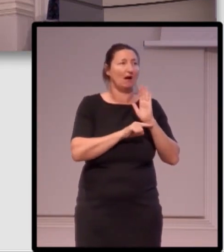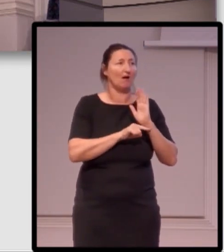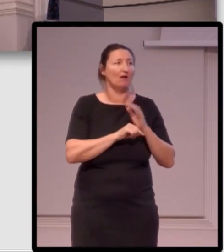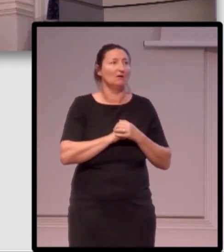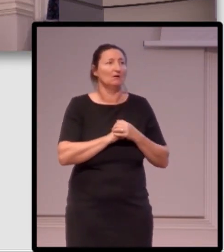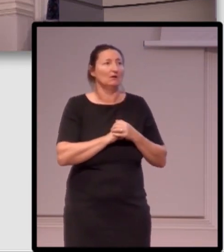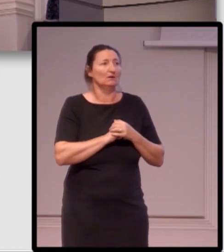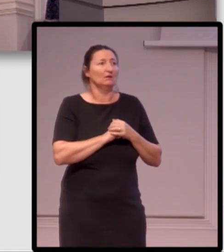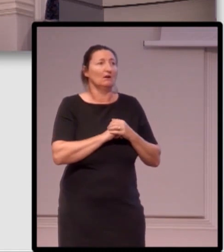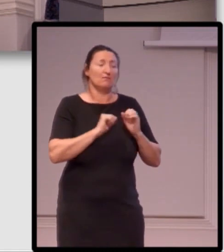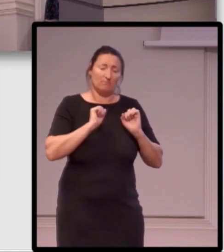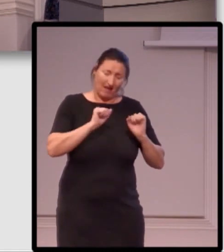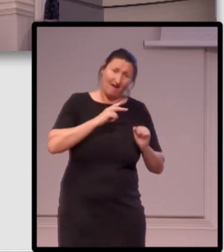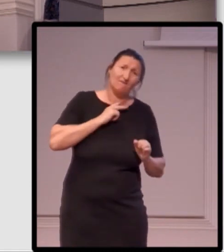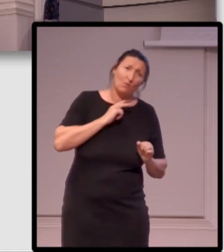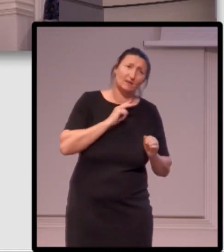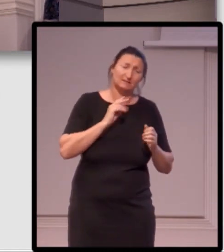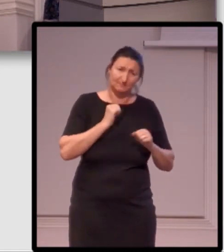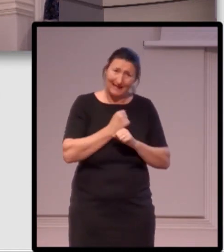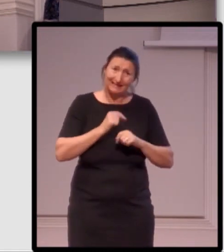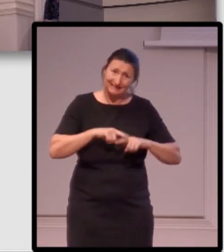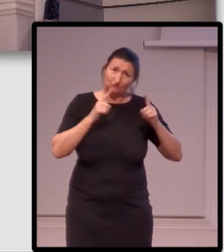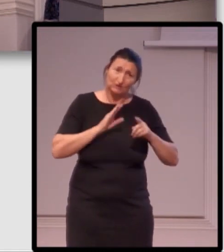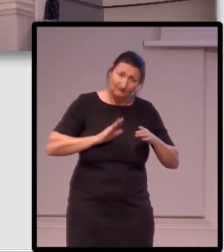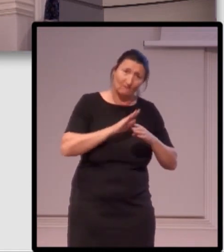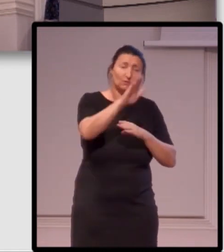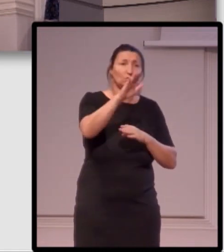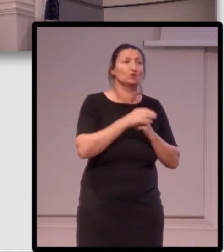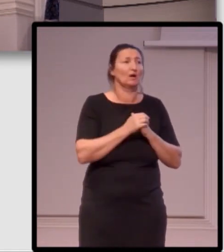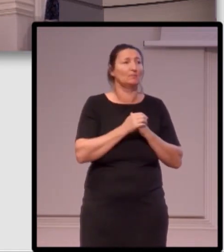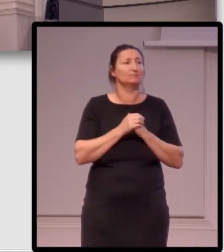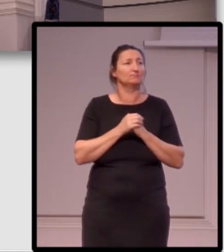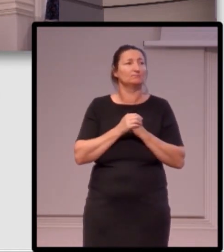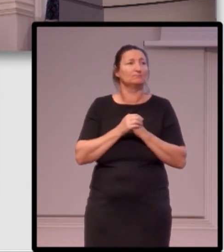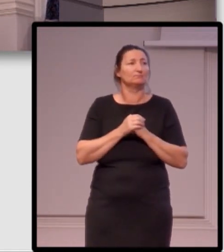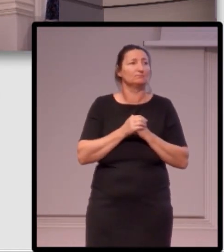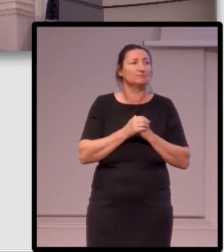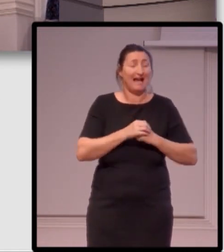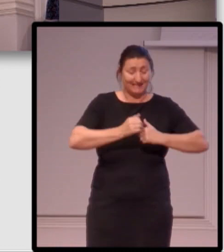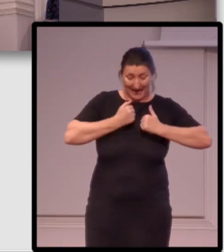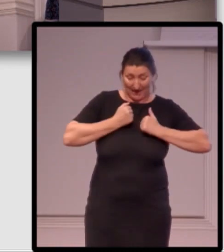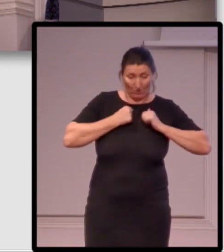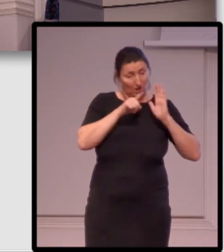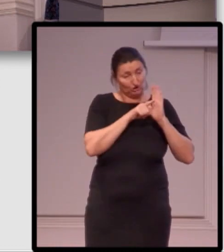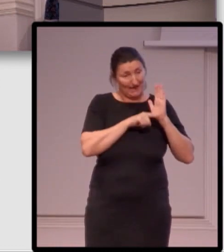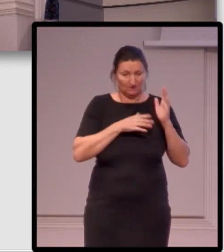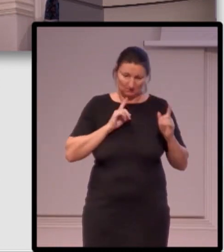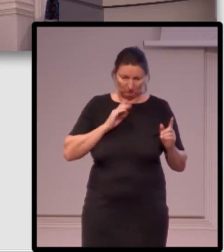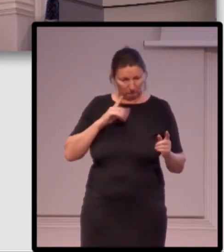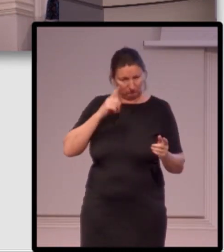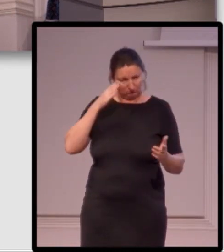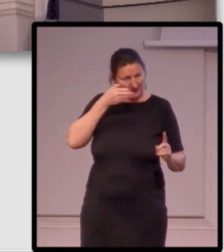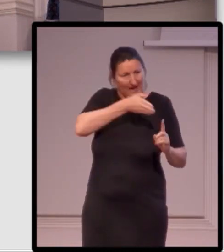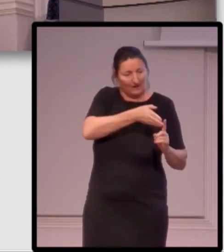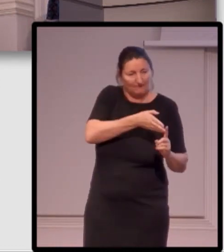make a difference and really impact the future. And then a third is our agenda, because there's a reason why we've brought people together.